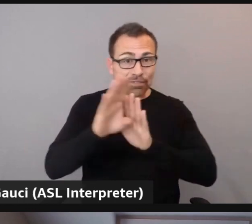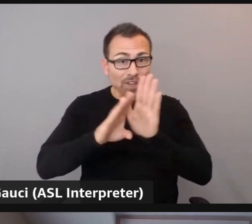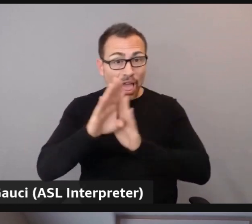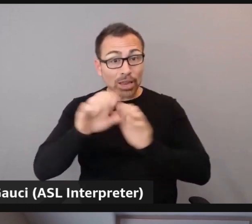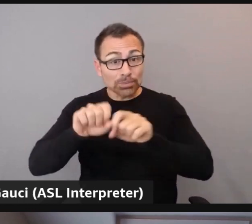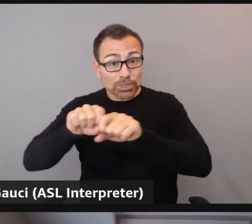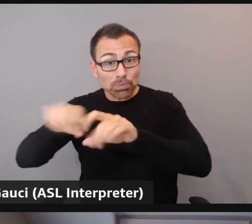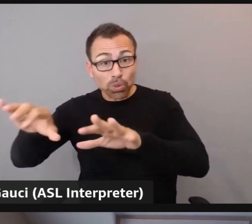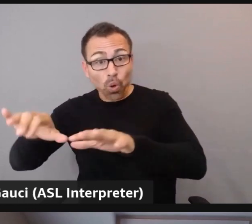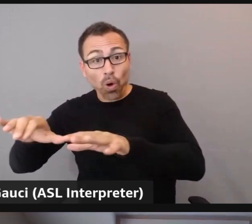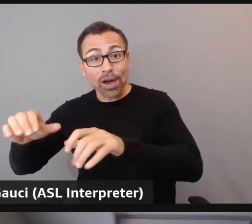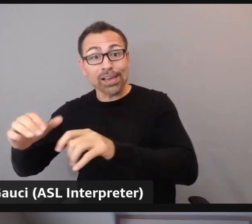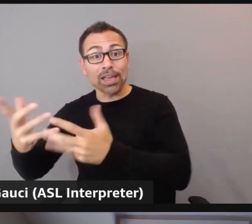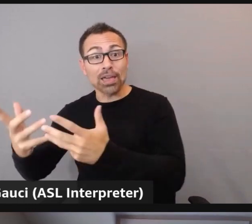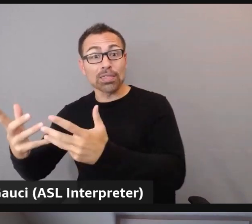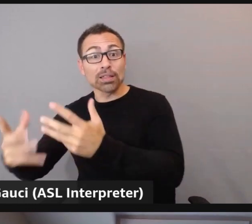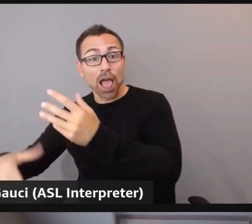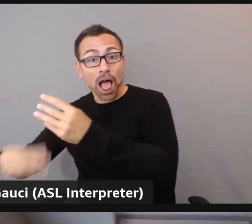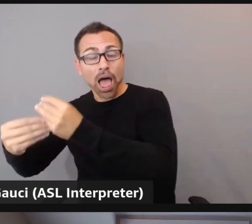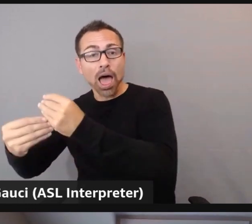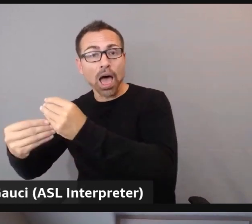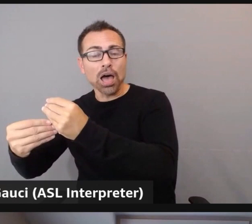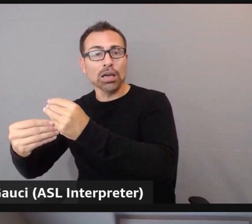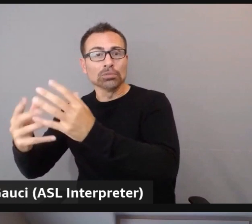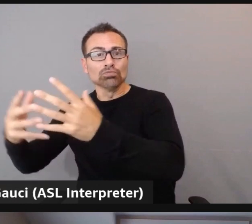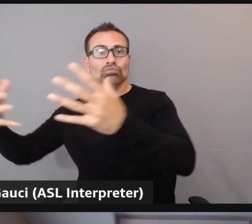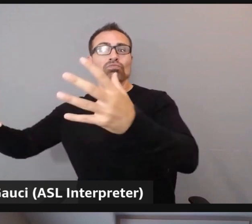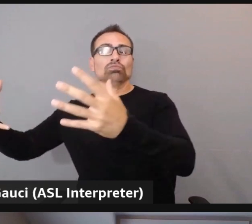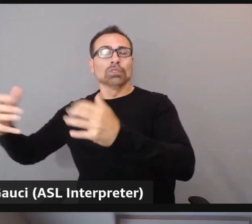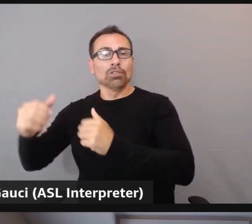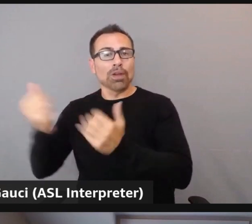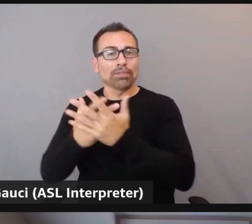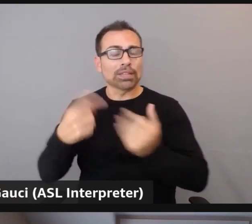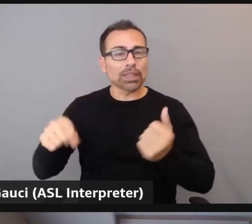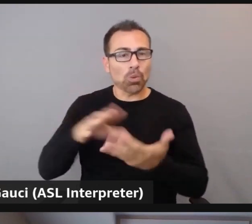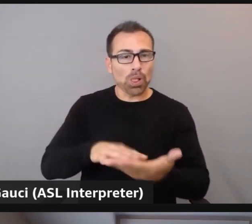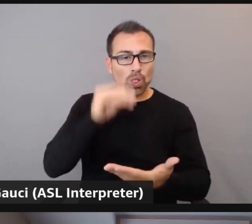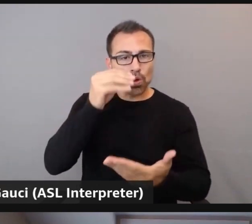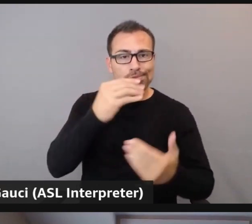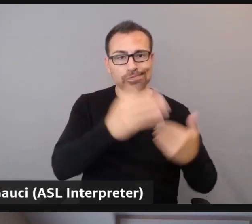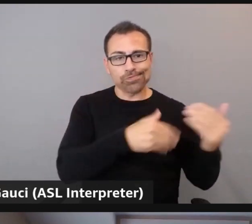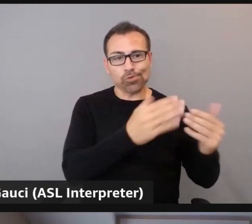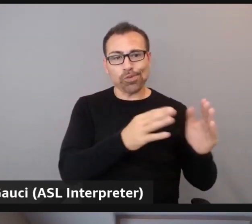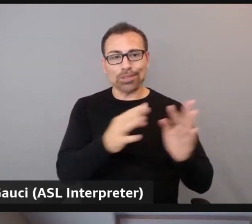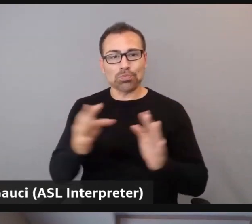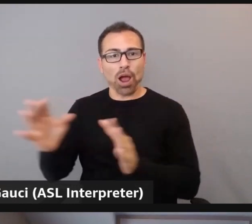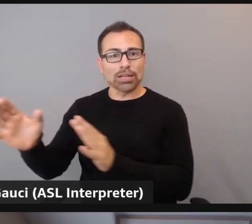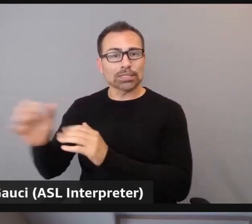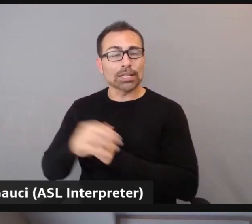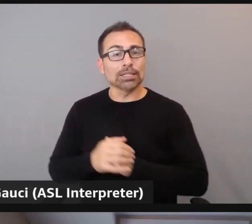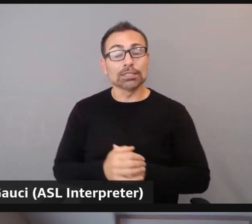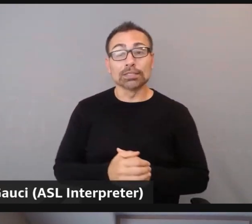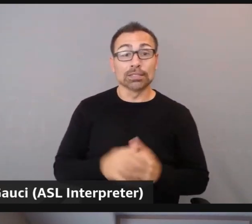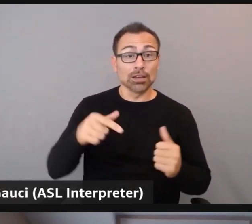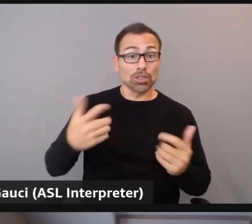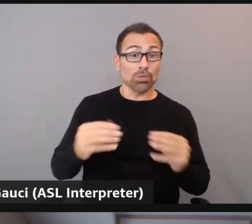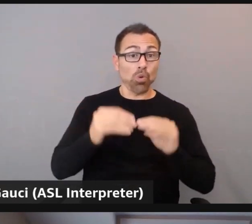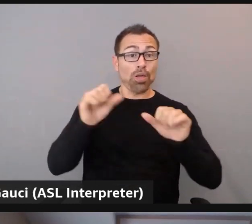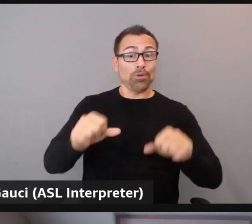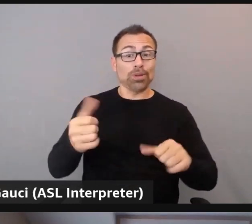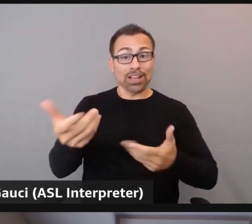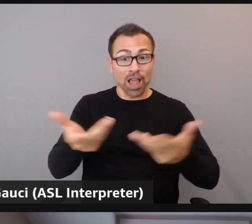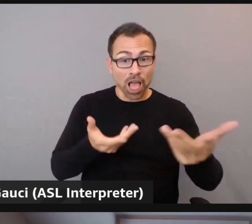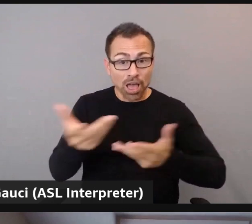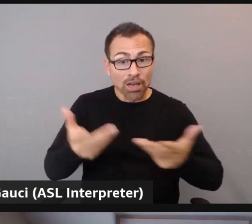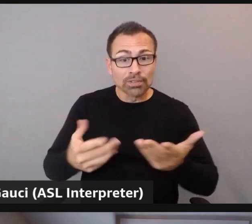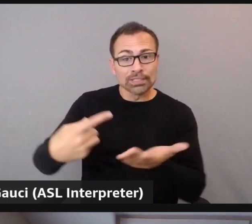everything that we're learning throughout this process. And I think that the more that we can, keep having these conversations and finding, incubating new